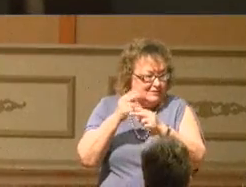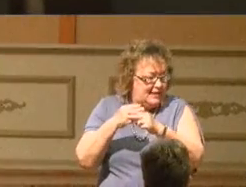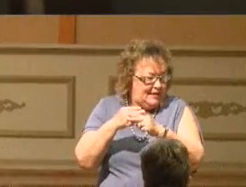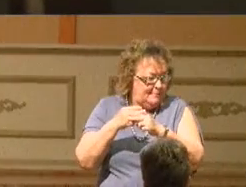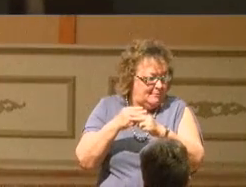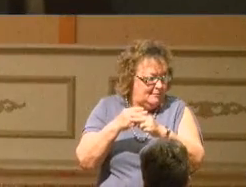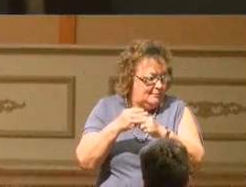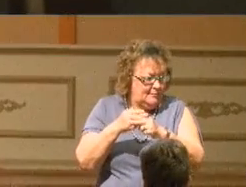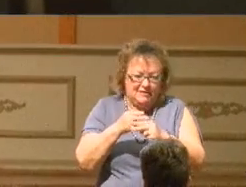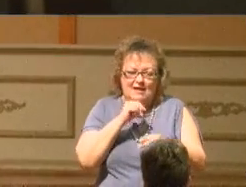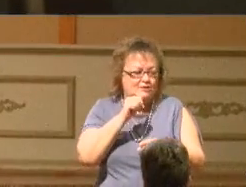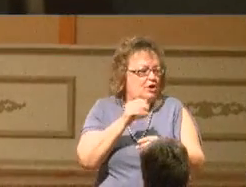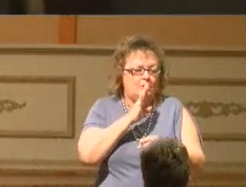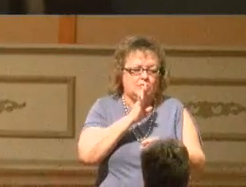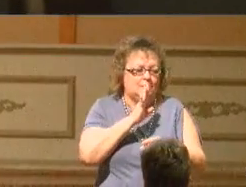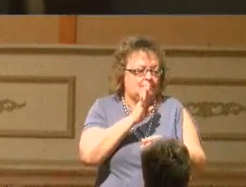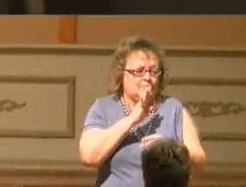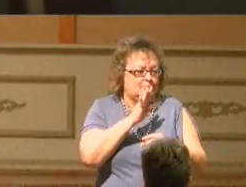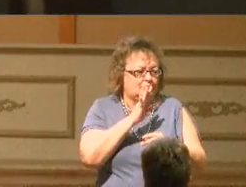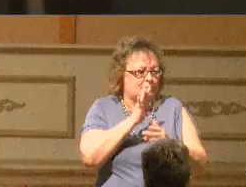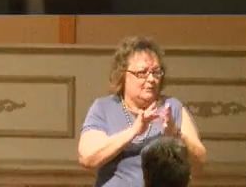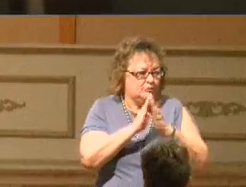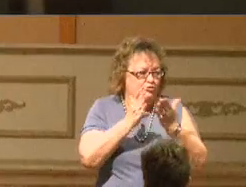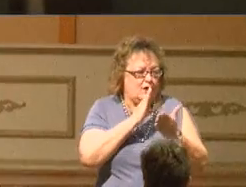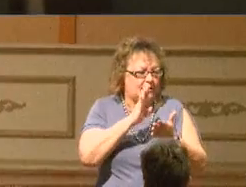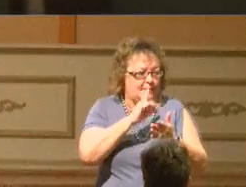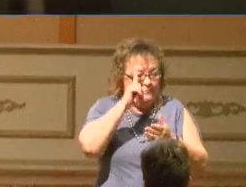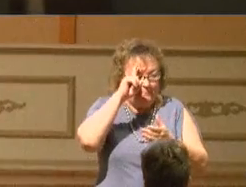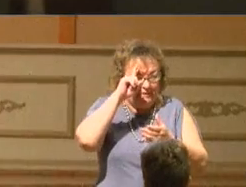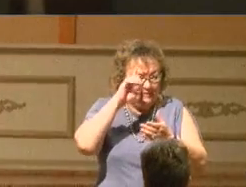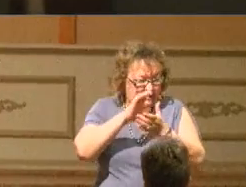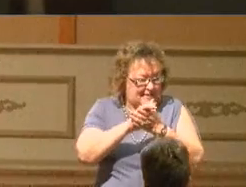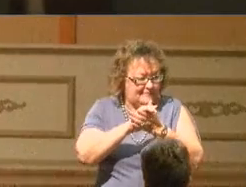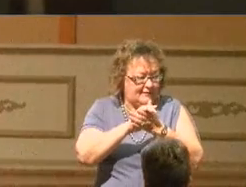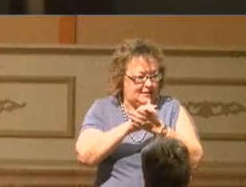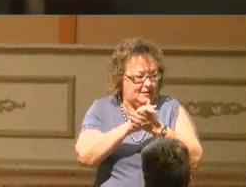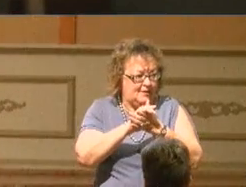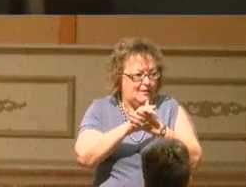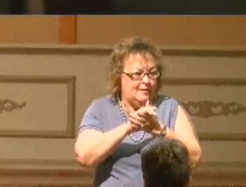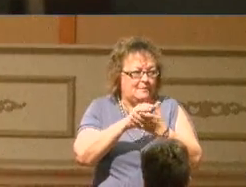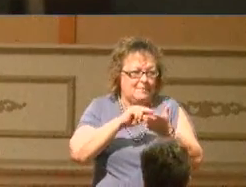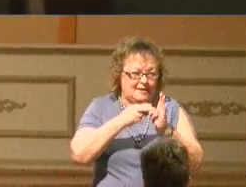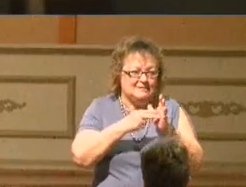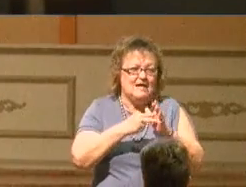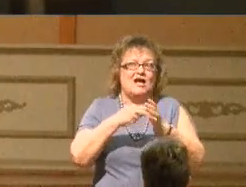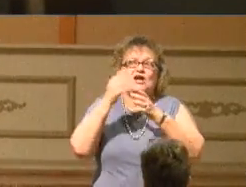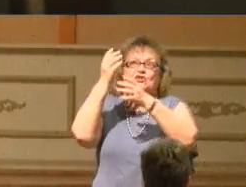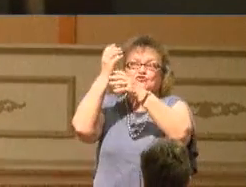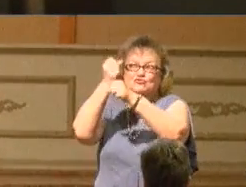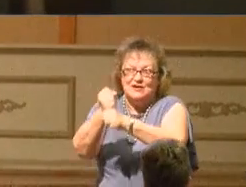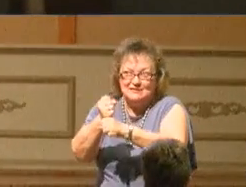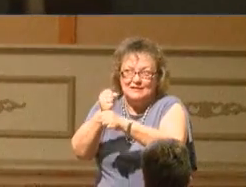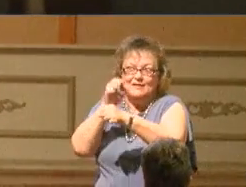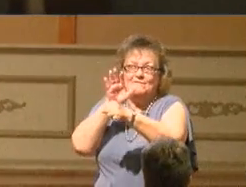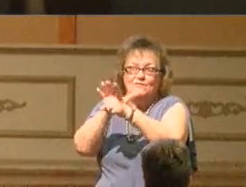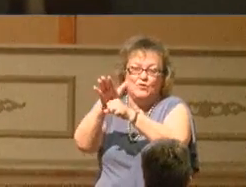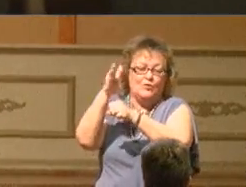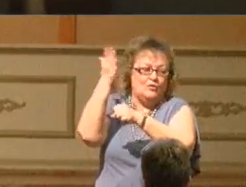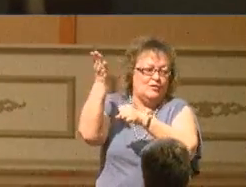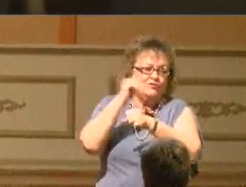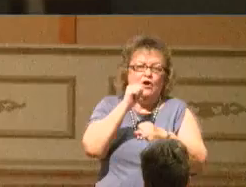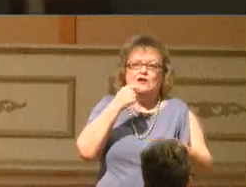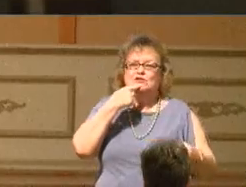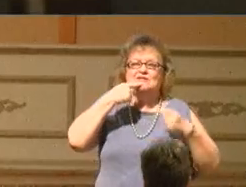Bible is talking about here. Believing on Jesus clearly trusts who Jesus is, not